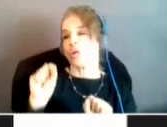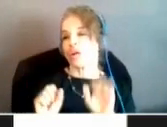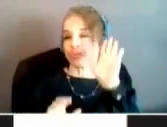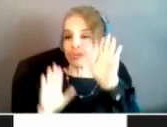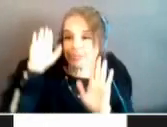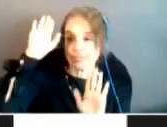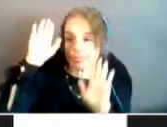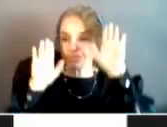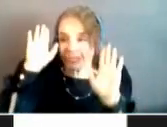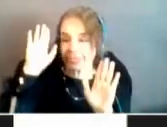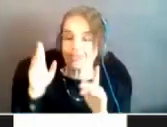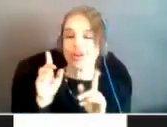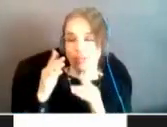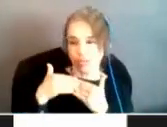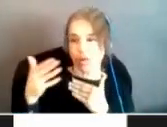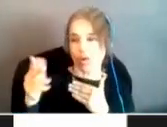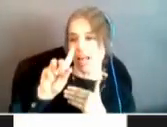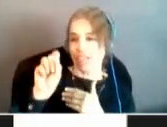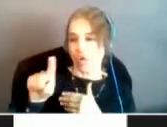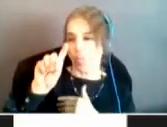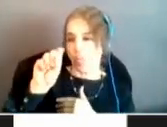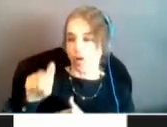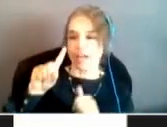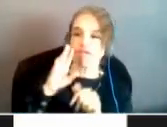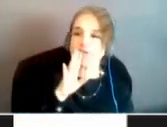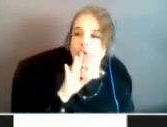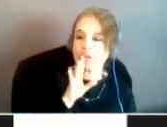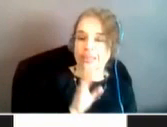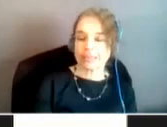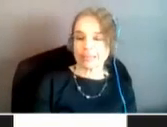your hand or unmute and go ahead and ask your questions verbally.